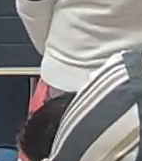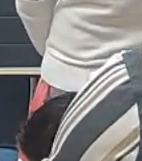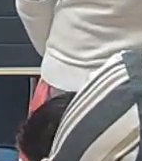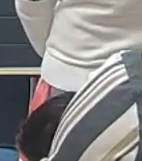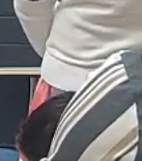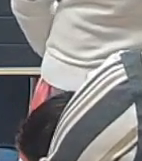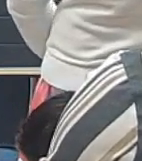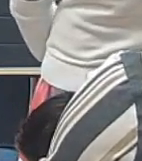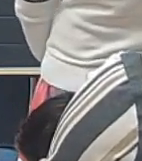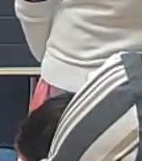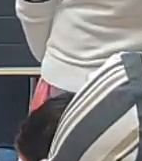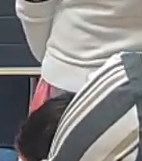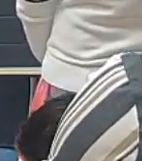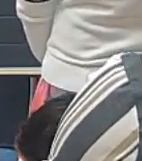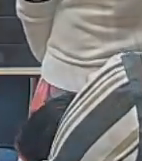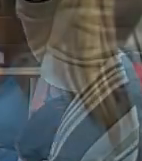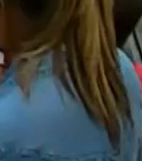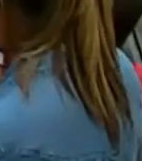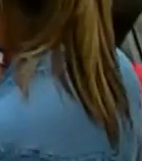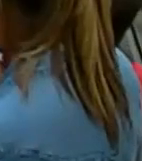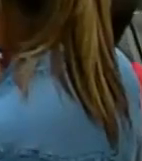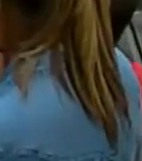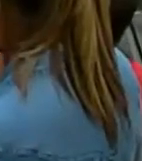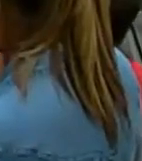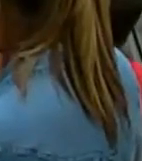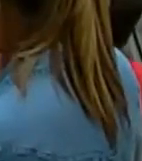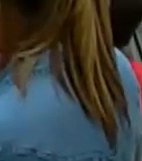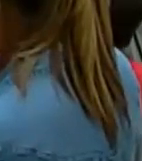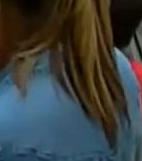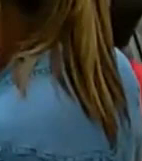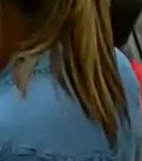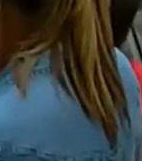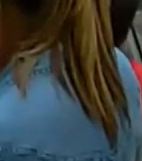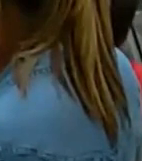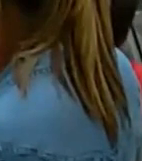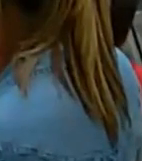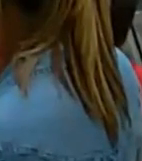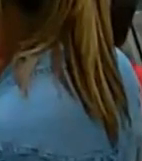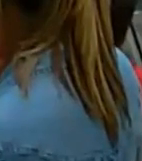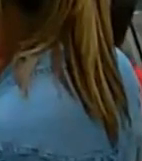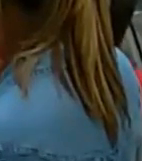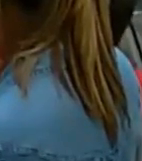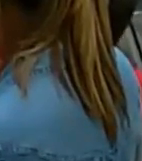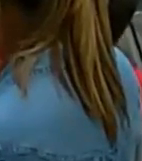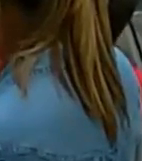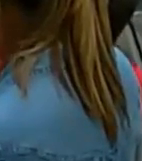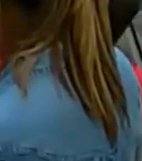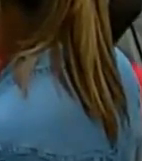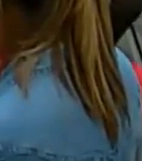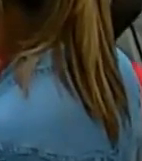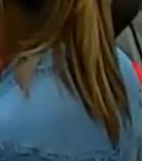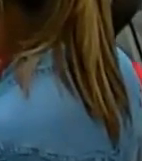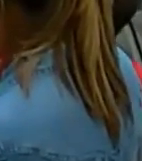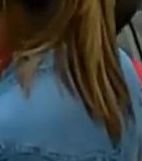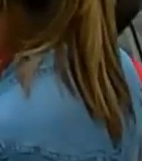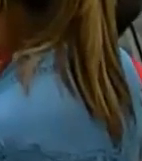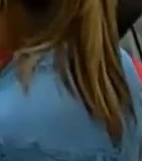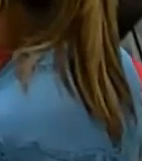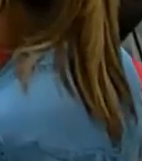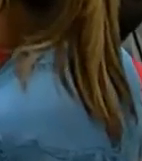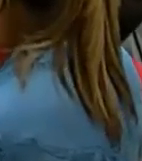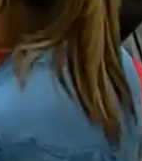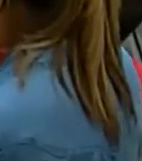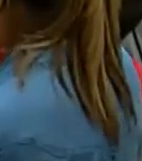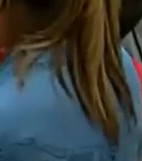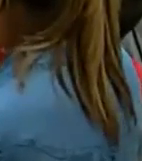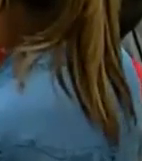Manuela, that it may be every day in your house, as they have been instrument of praise and adoration, glorification of your